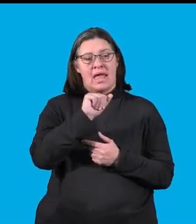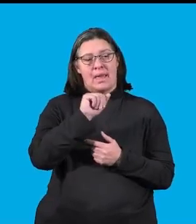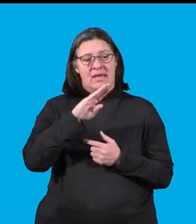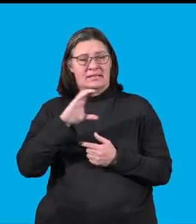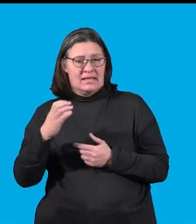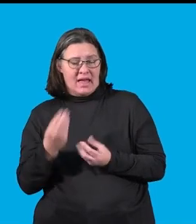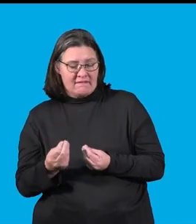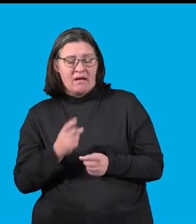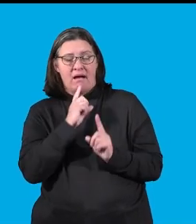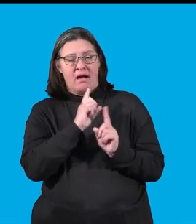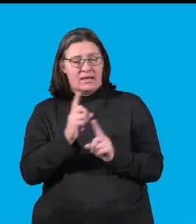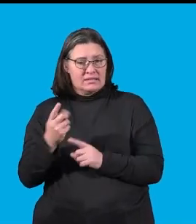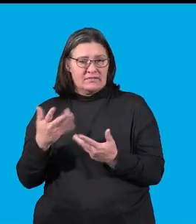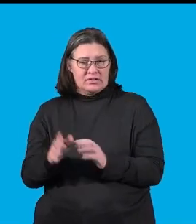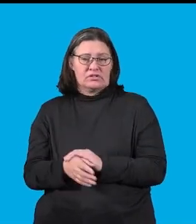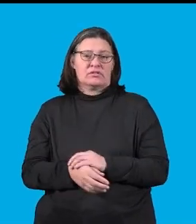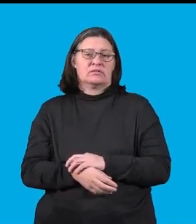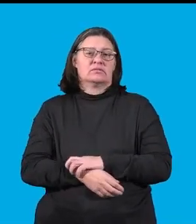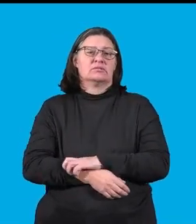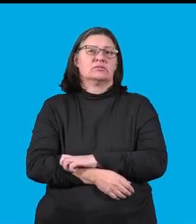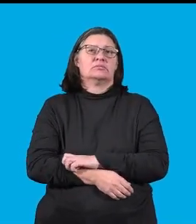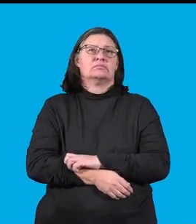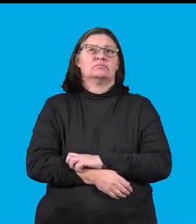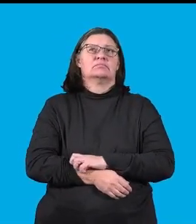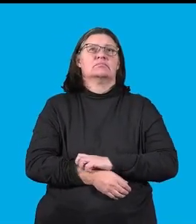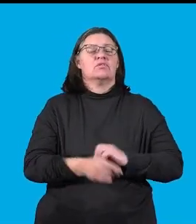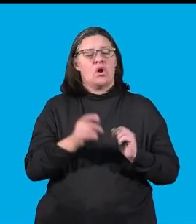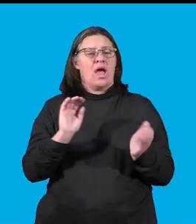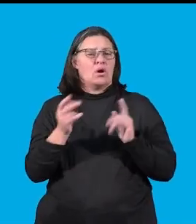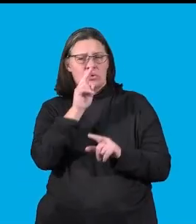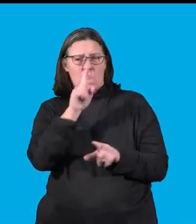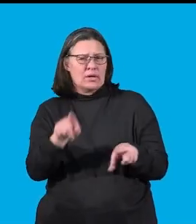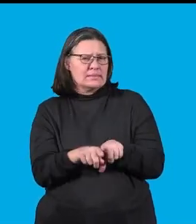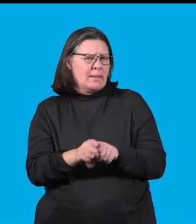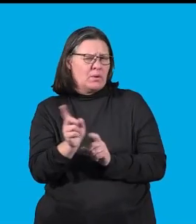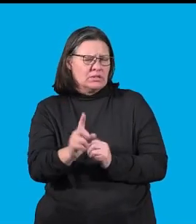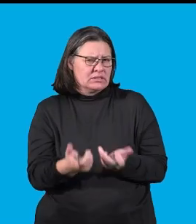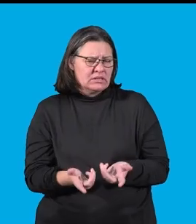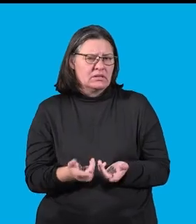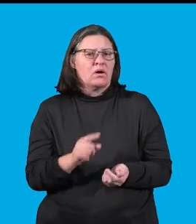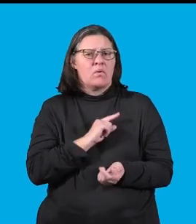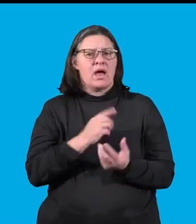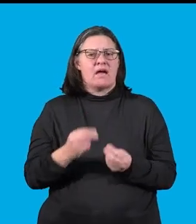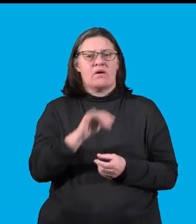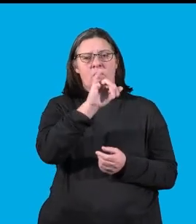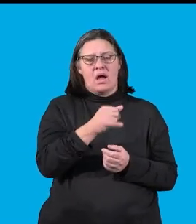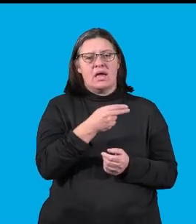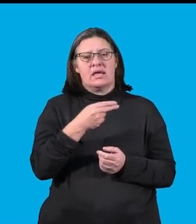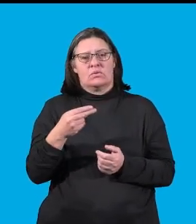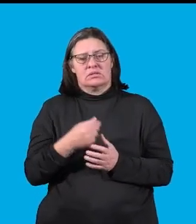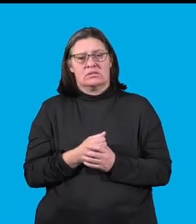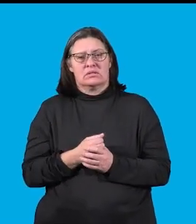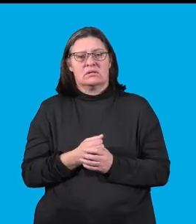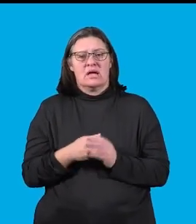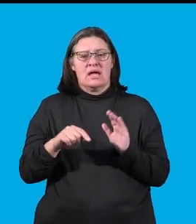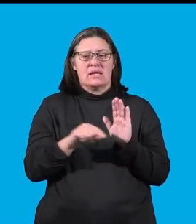a, b, and c. I've answered the question. Let's write down what is our equation going to look like now. We're going to have y is equal